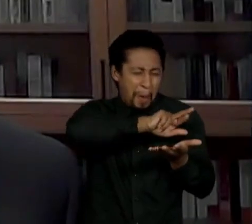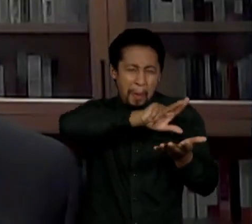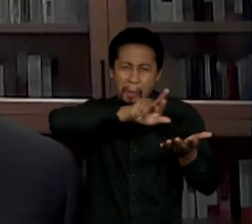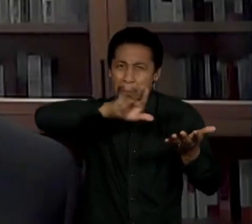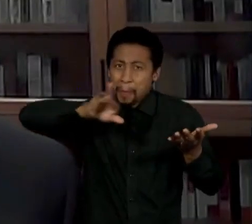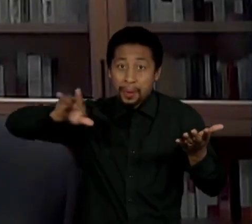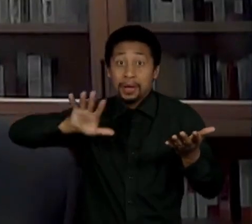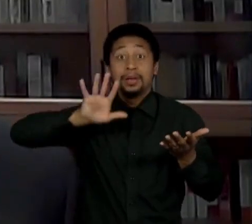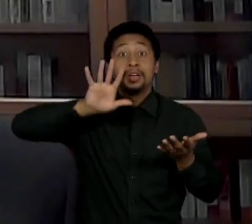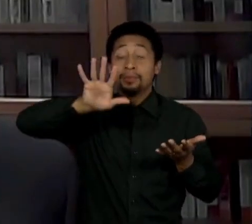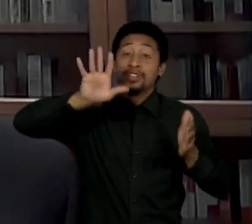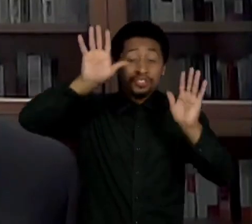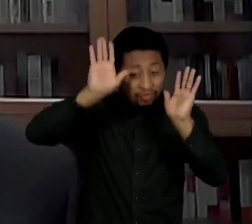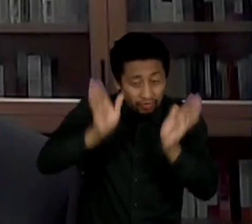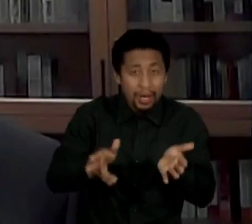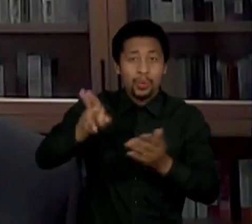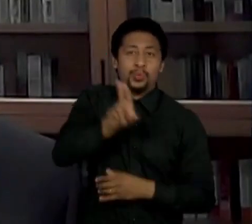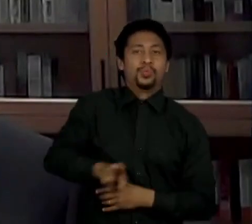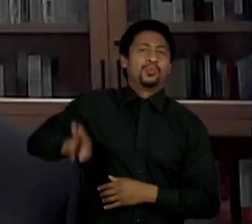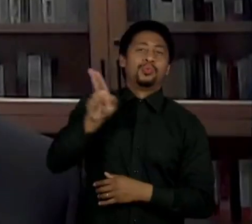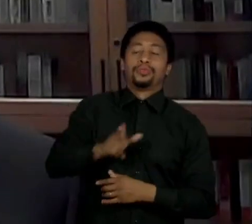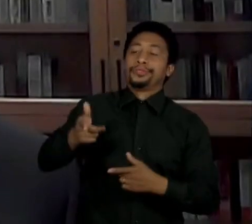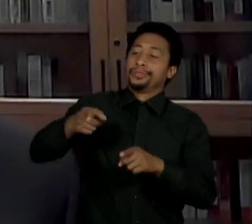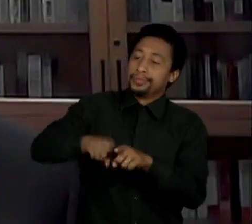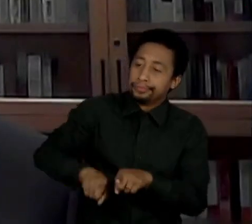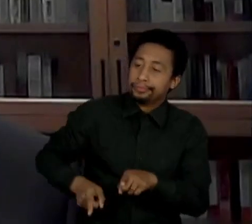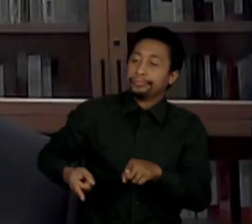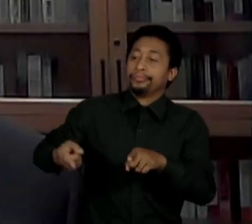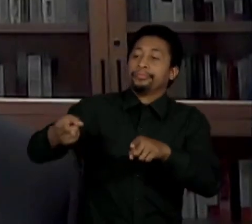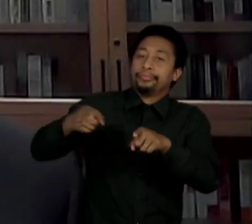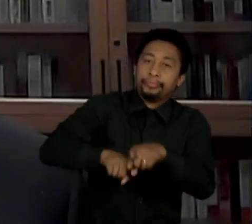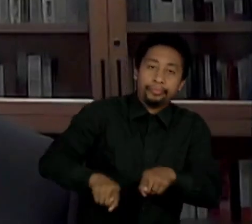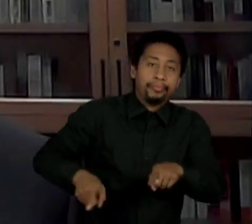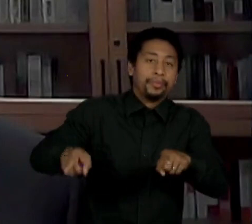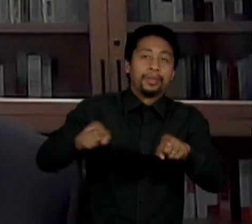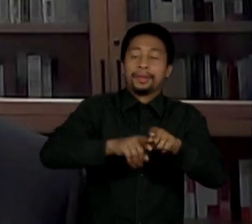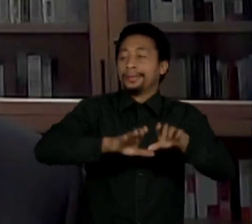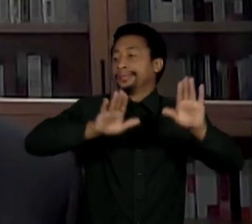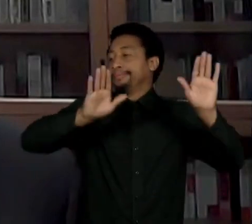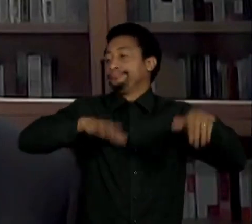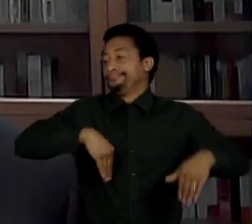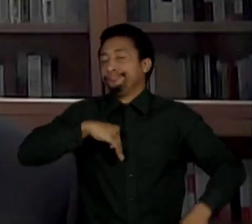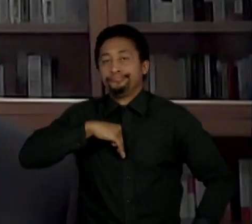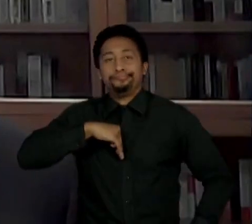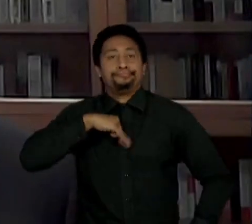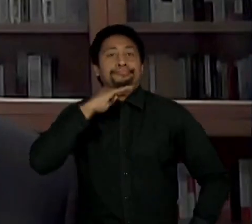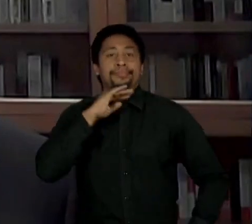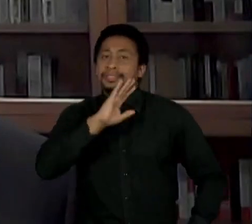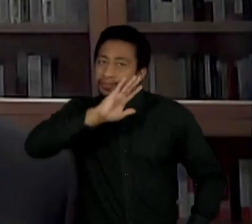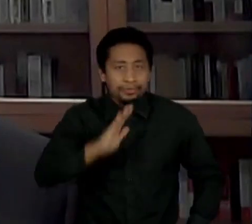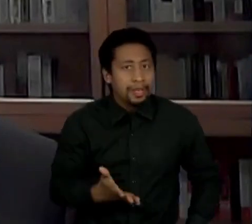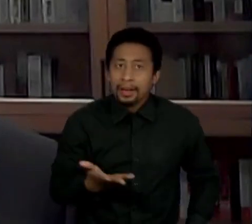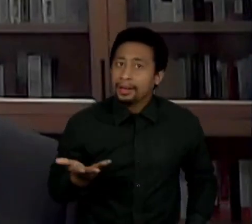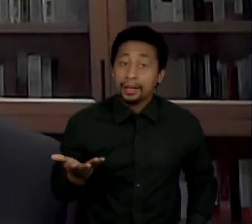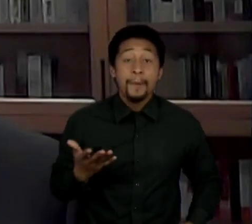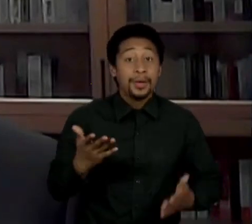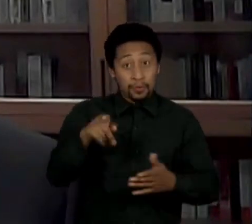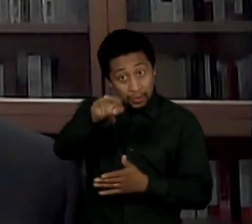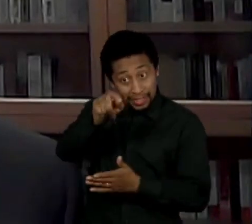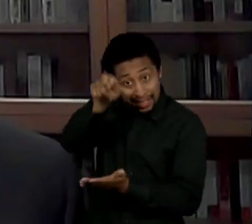before, so many times that they are now cliché. A real writer, you feel like, I'm seeing a forest for the first time.